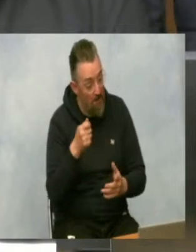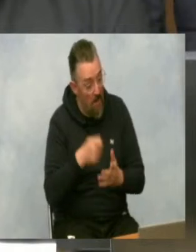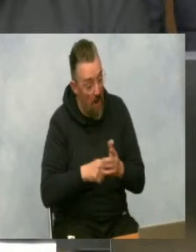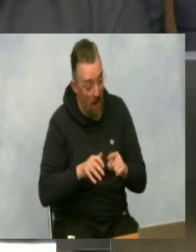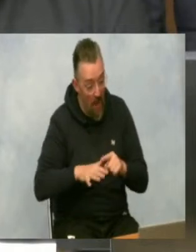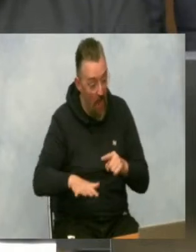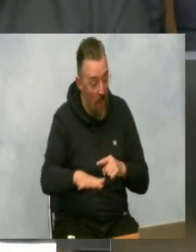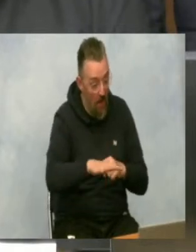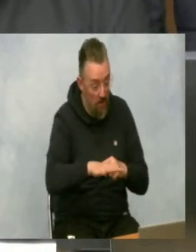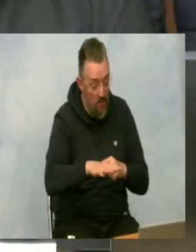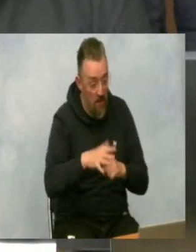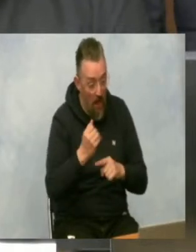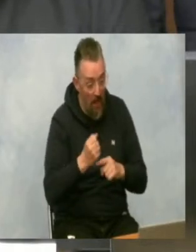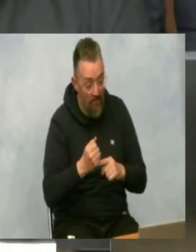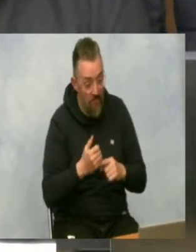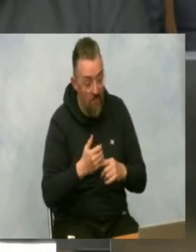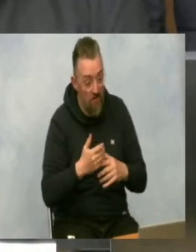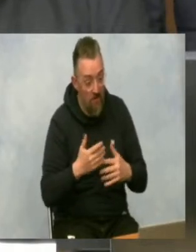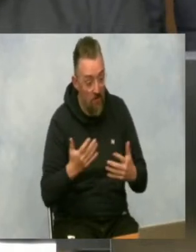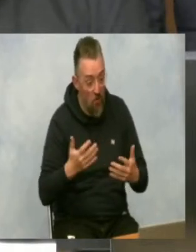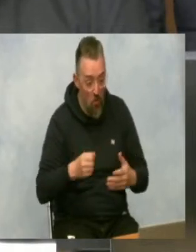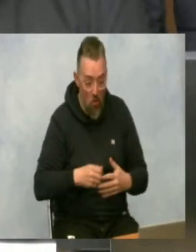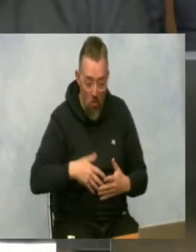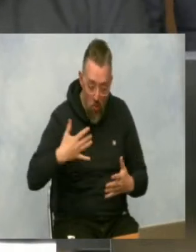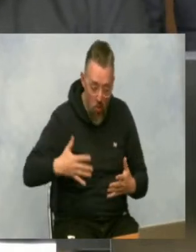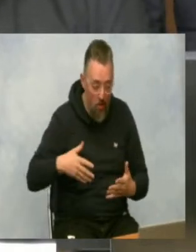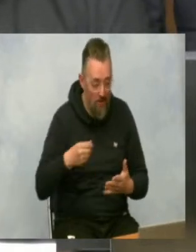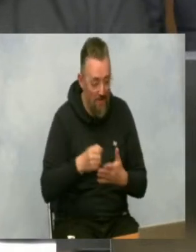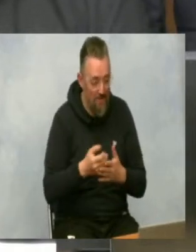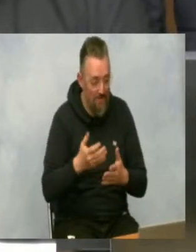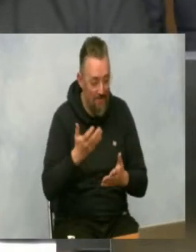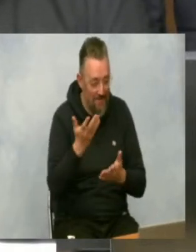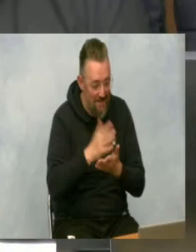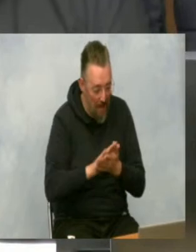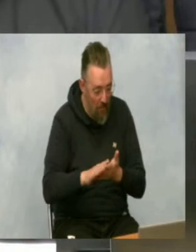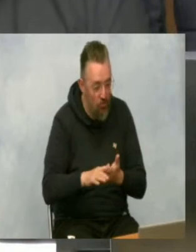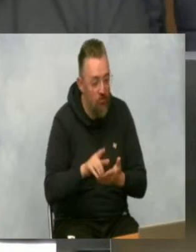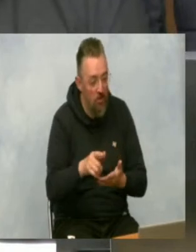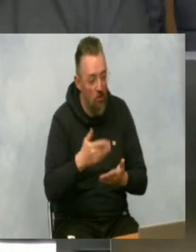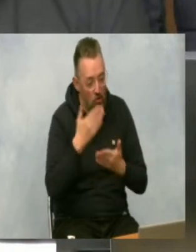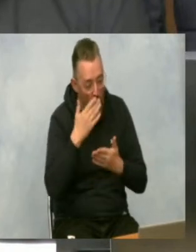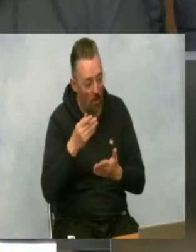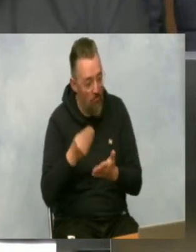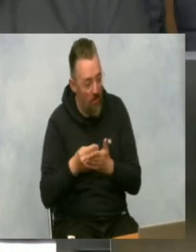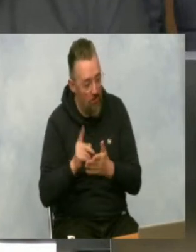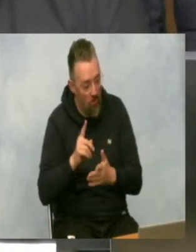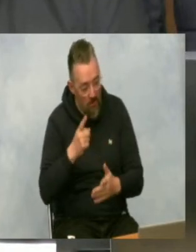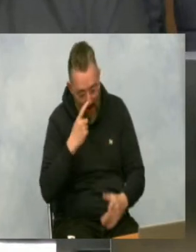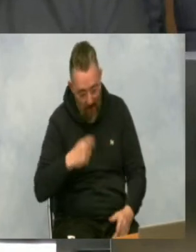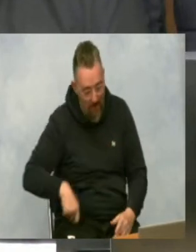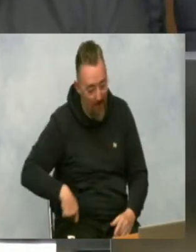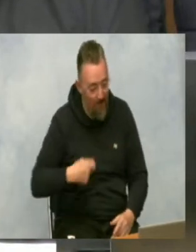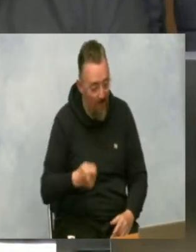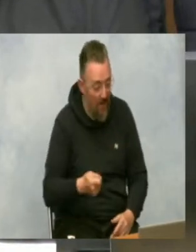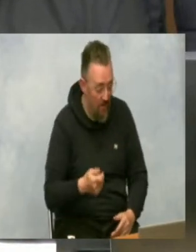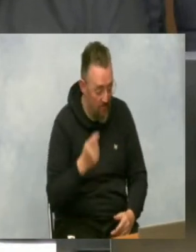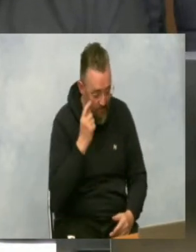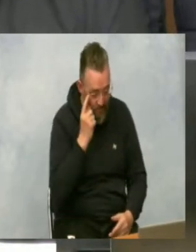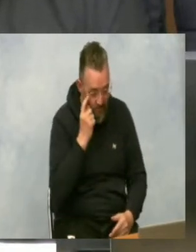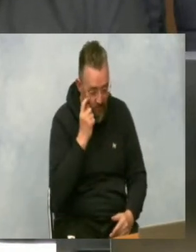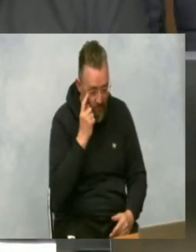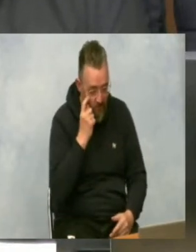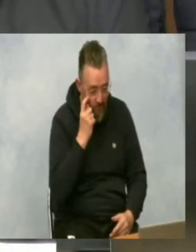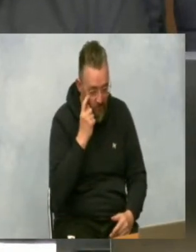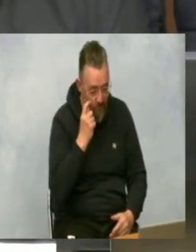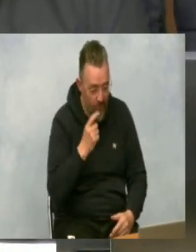land that's got a considerable demolition cost attached to it, that reflects the price and what you're willing to pay for it, and we need to accept that as well. So I